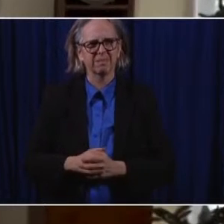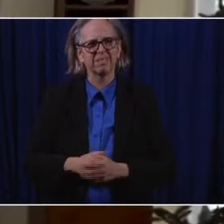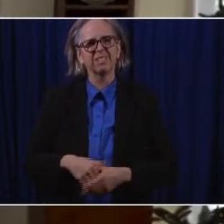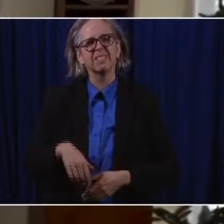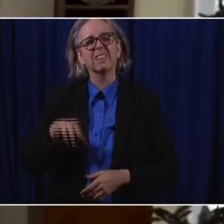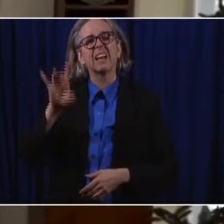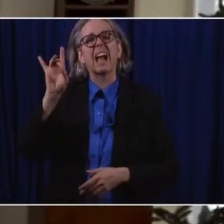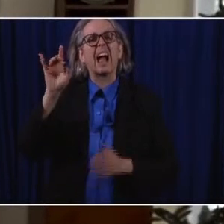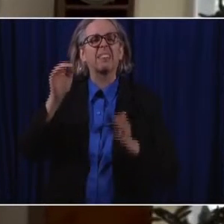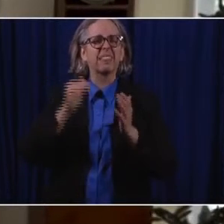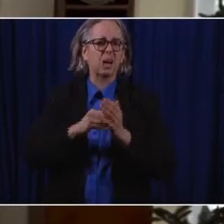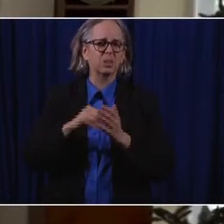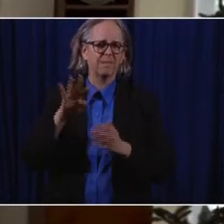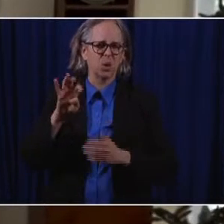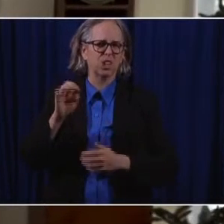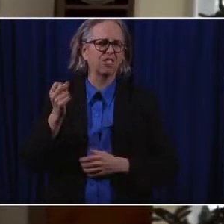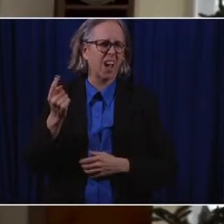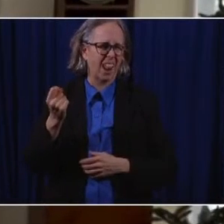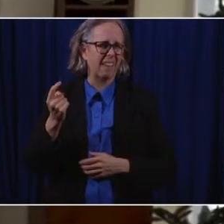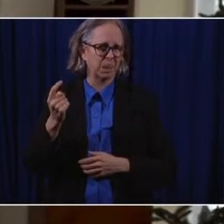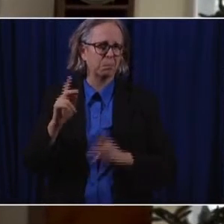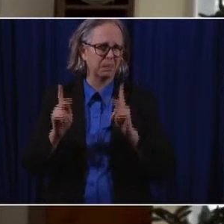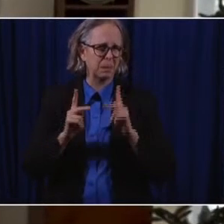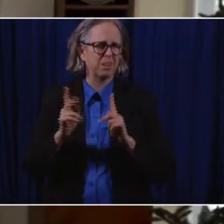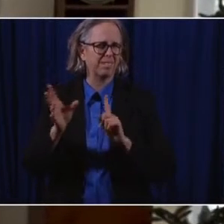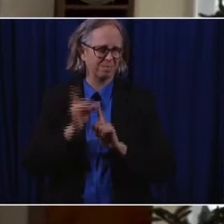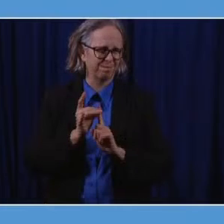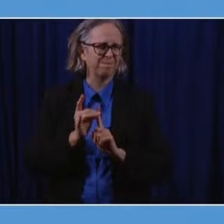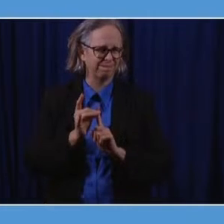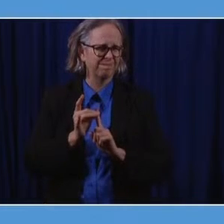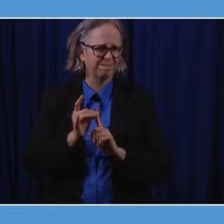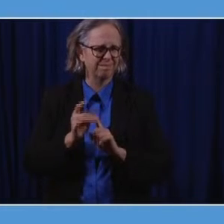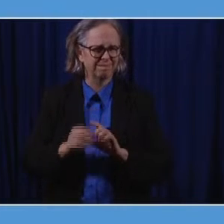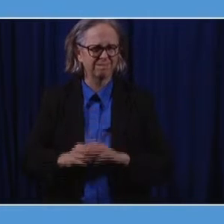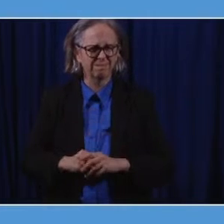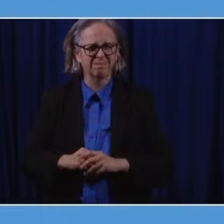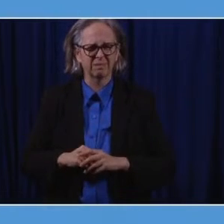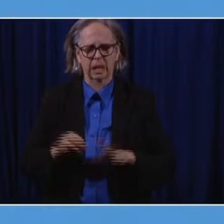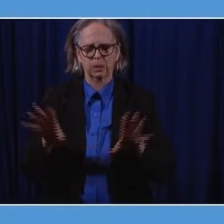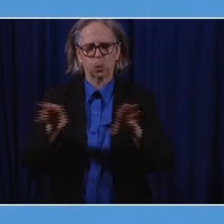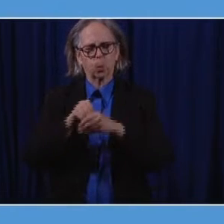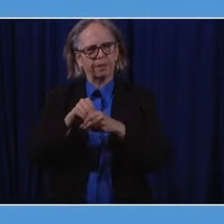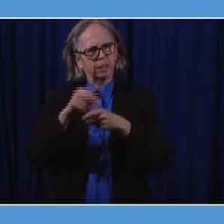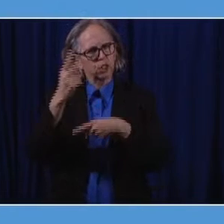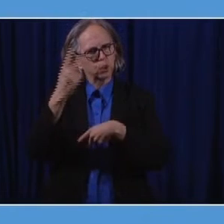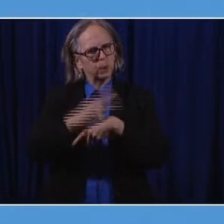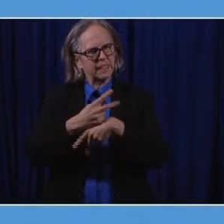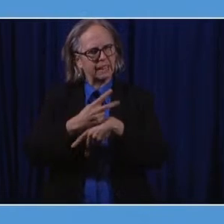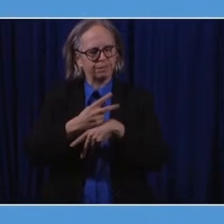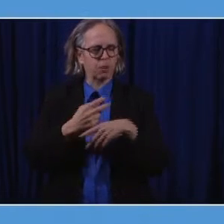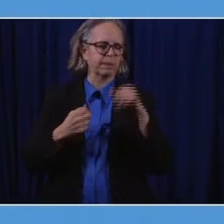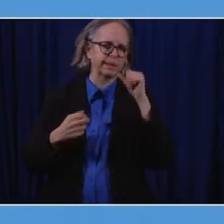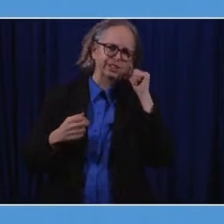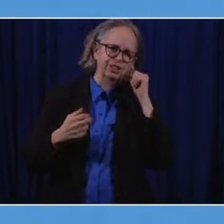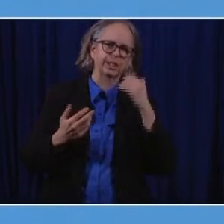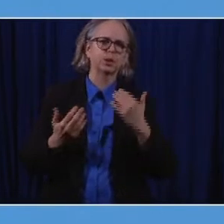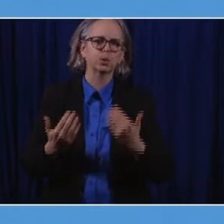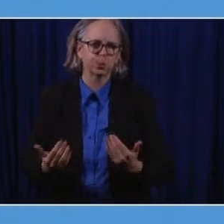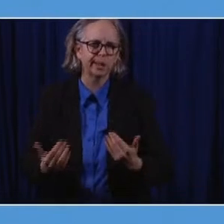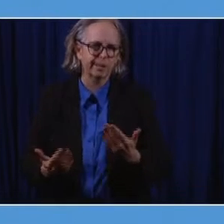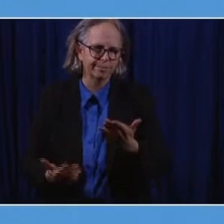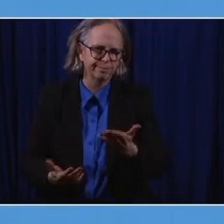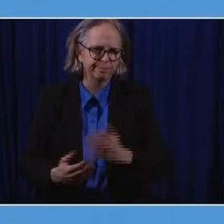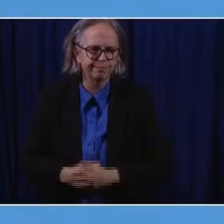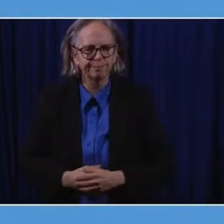So 8,411 would be the 2-day average. Eric, let's go to